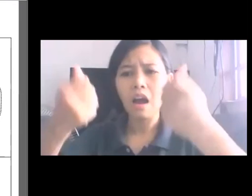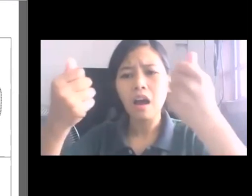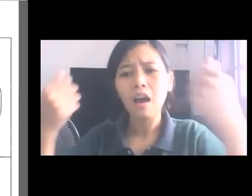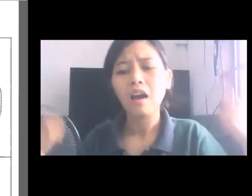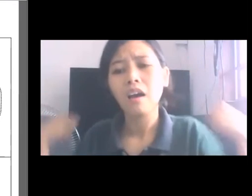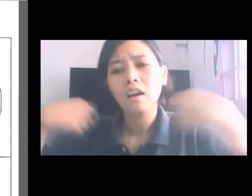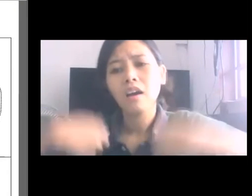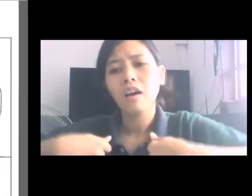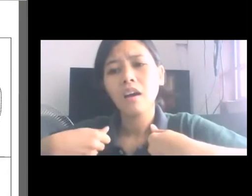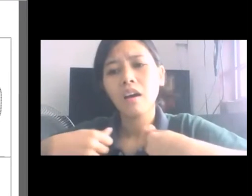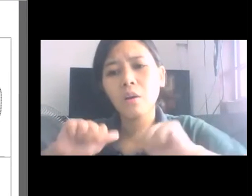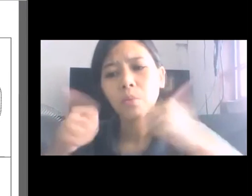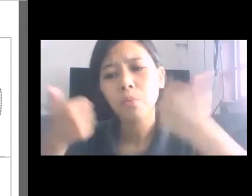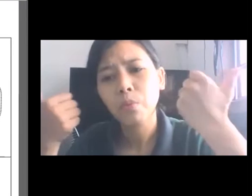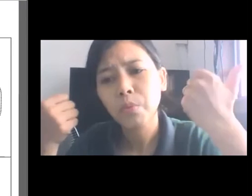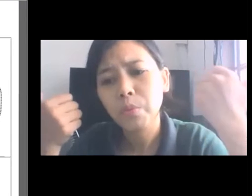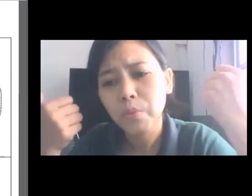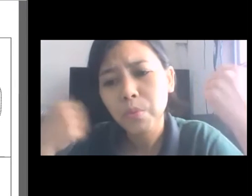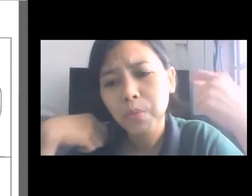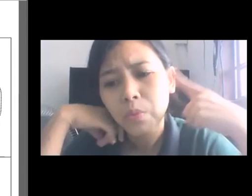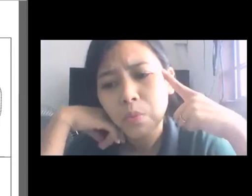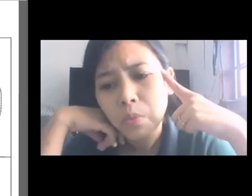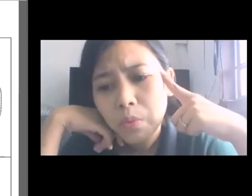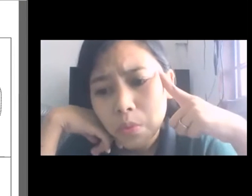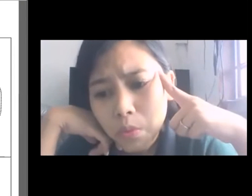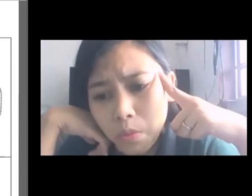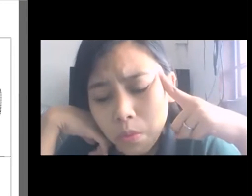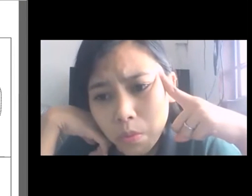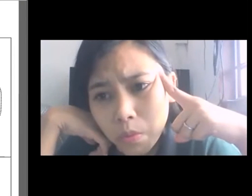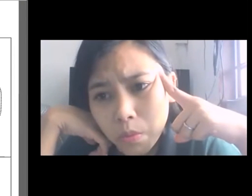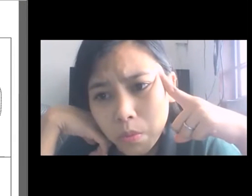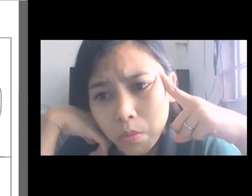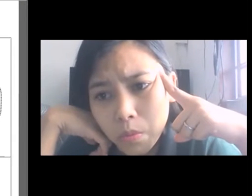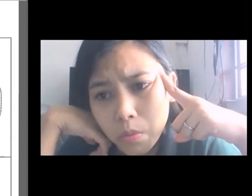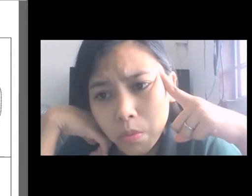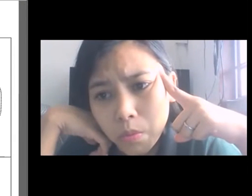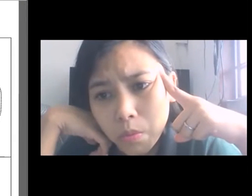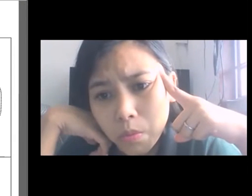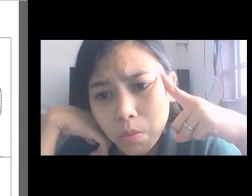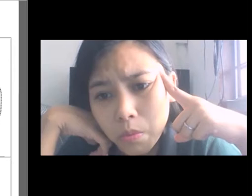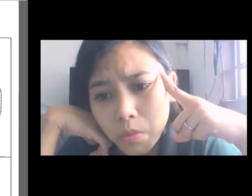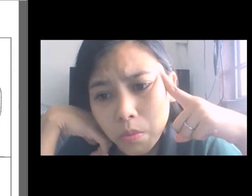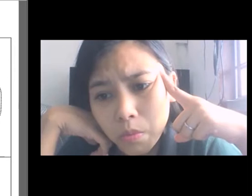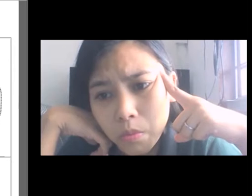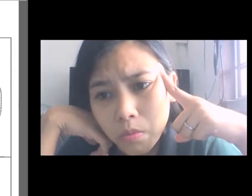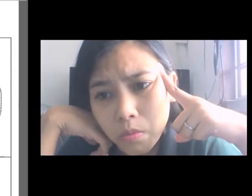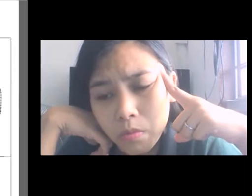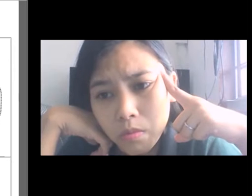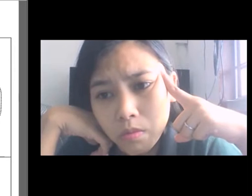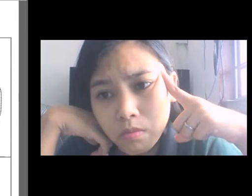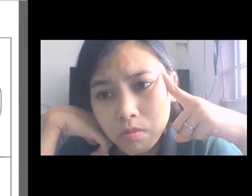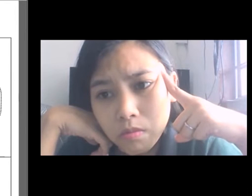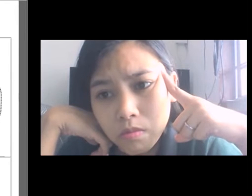get your bag. It's because when you're holding your straps, you're close fisted.